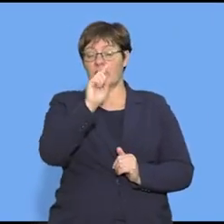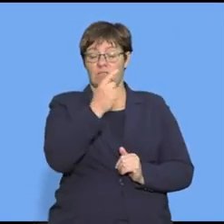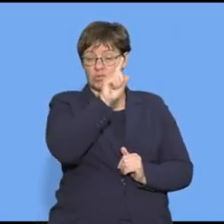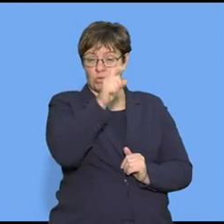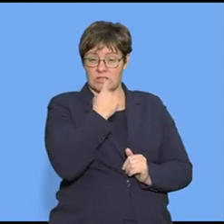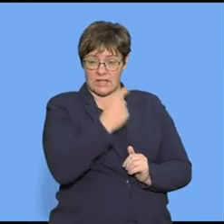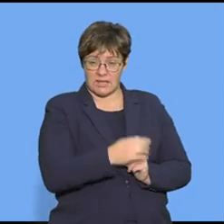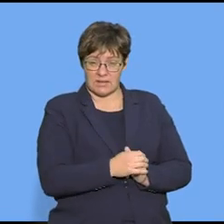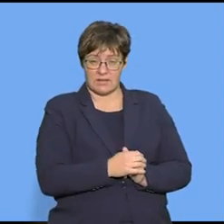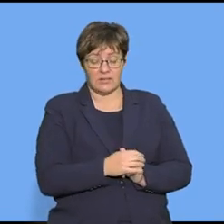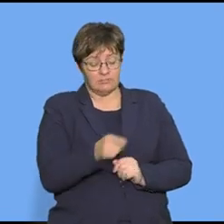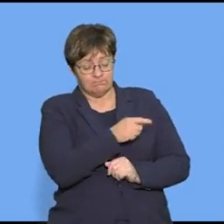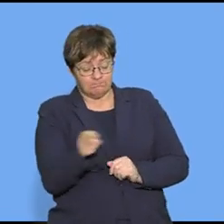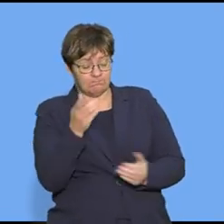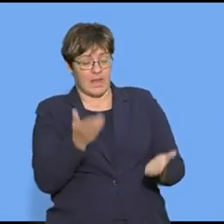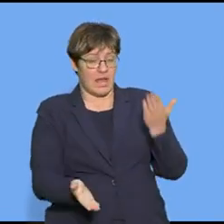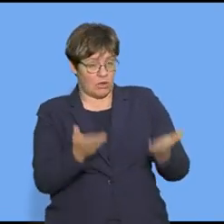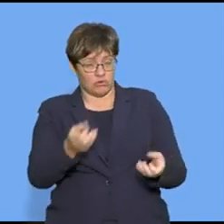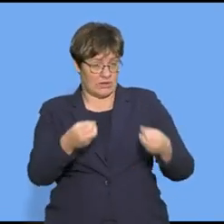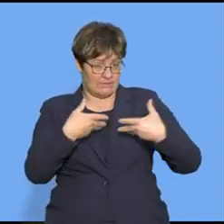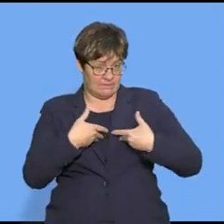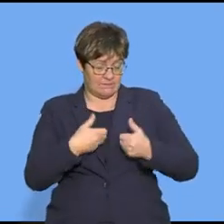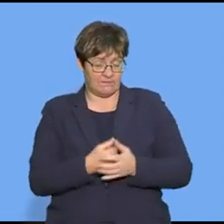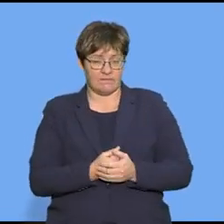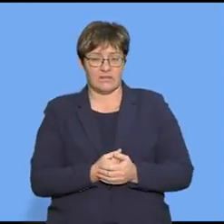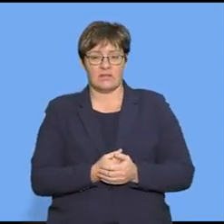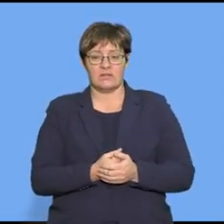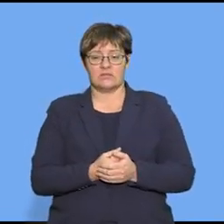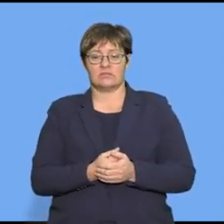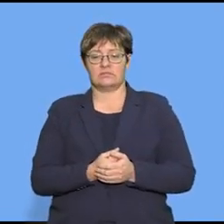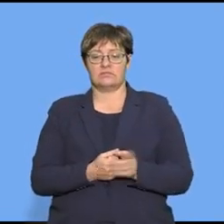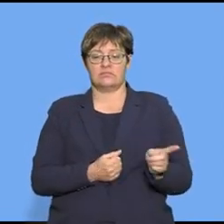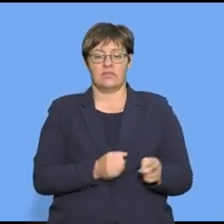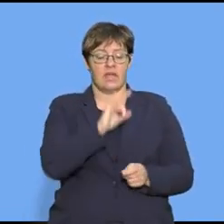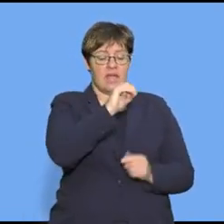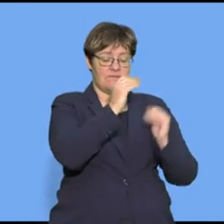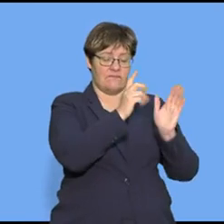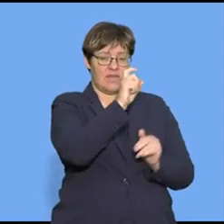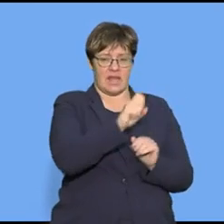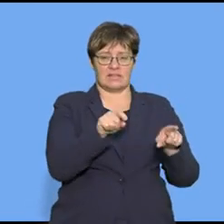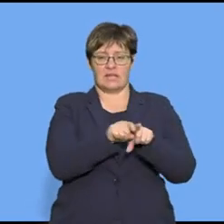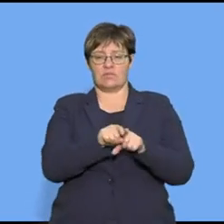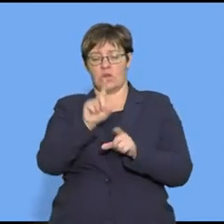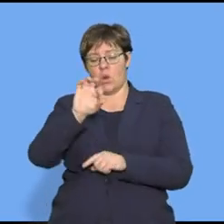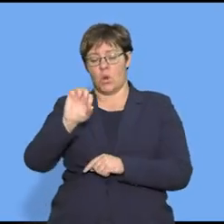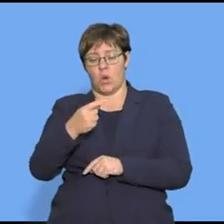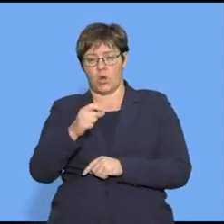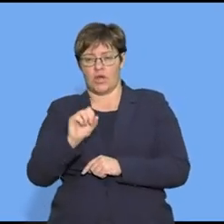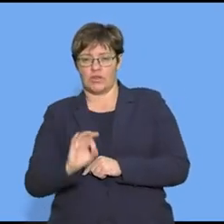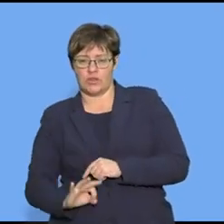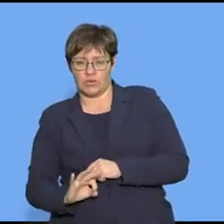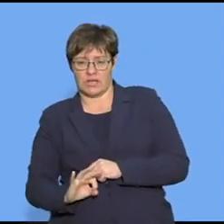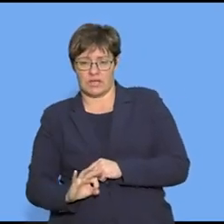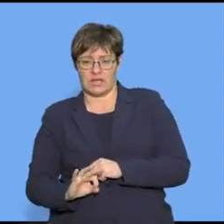So the first question says the following equations are given, and the equations are f of x is equals to